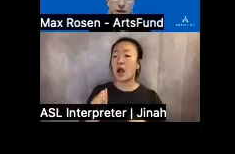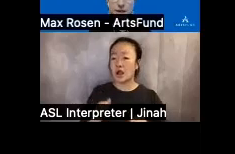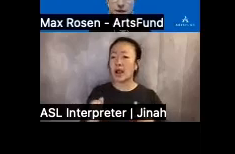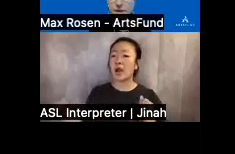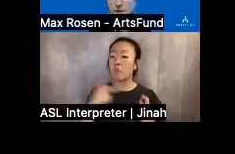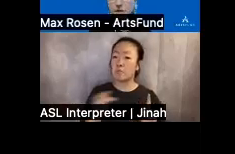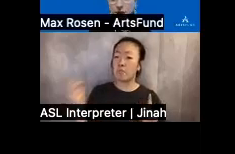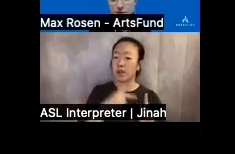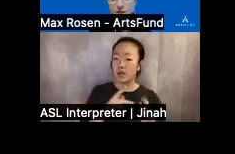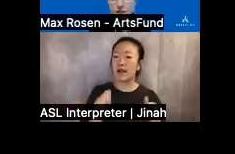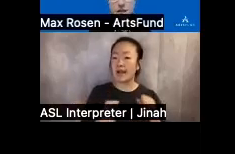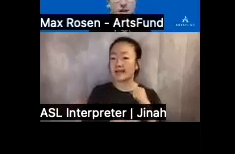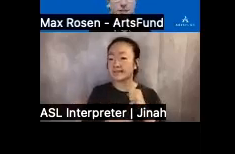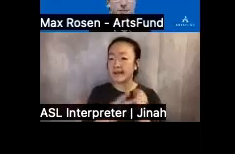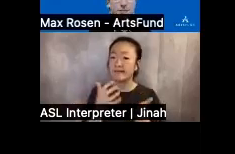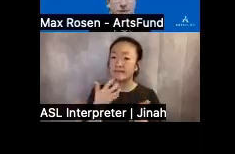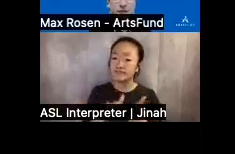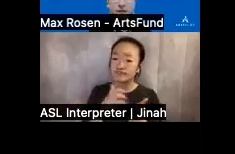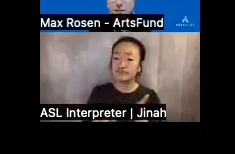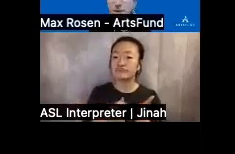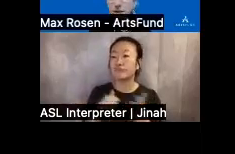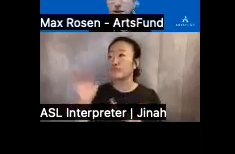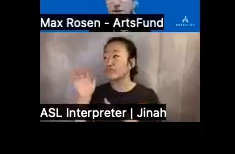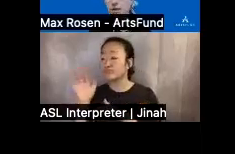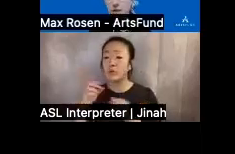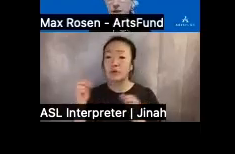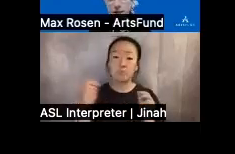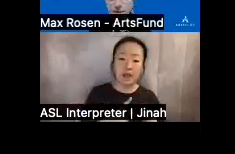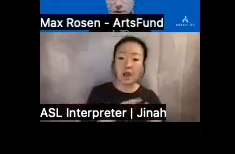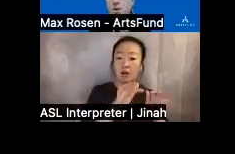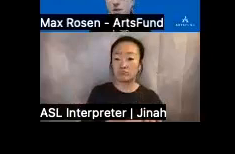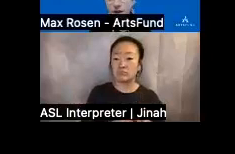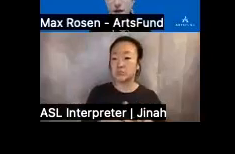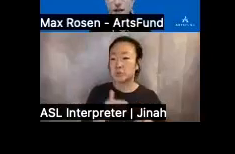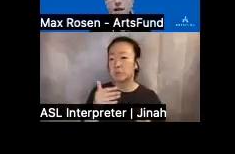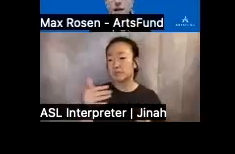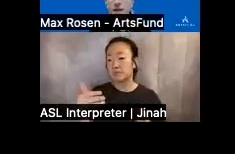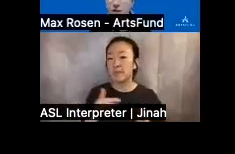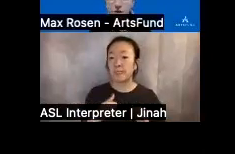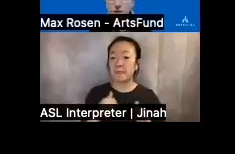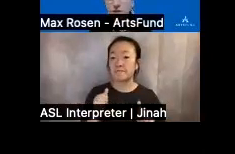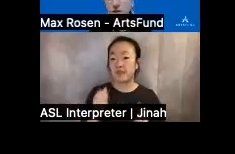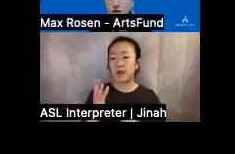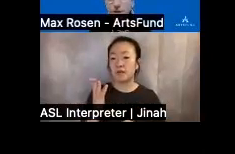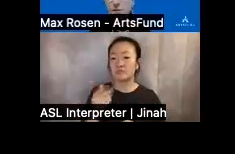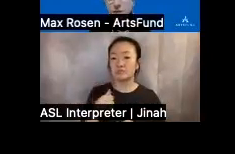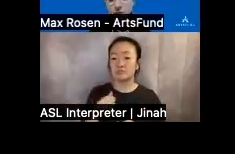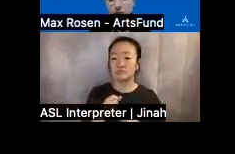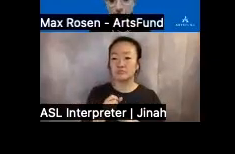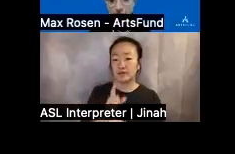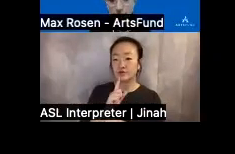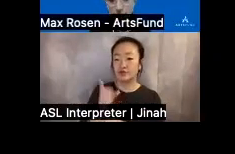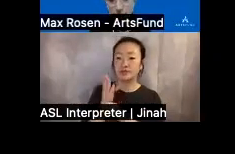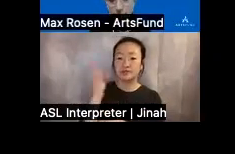forms by saving them as a draft and submit over time, and just be sure to submit before